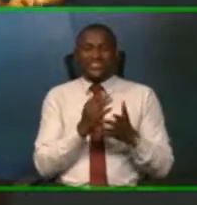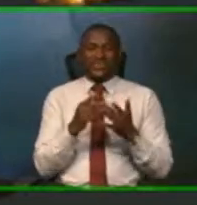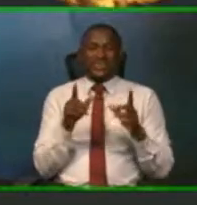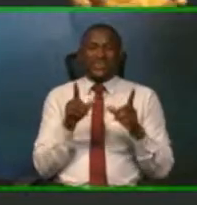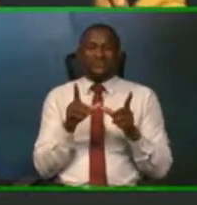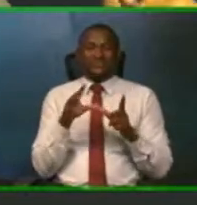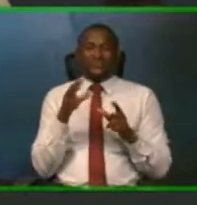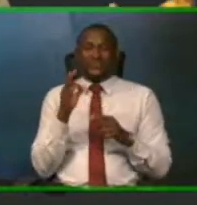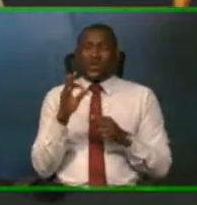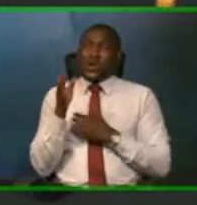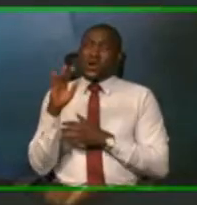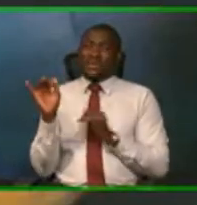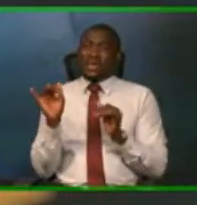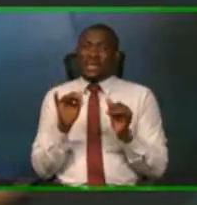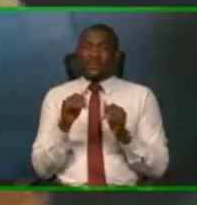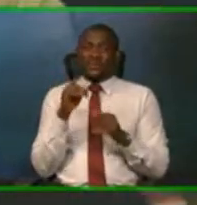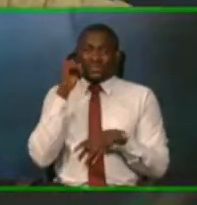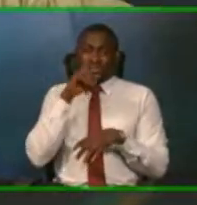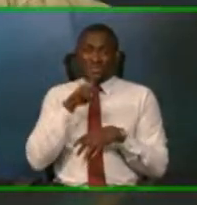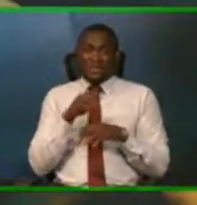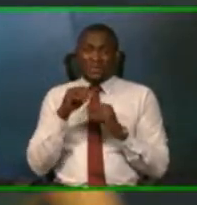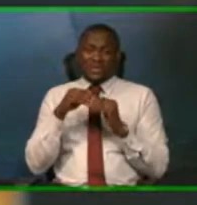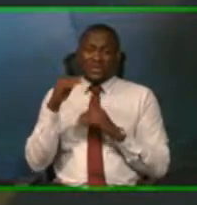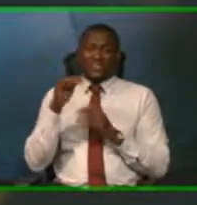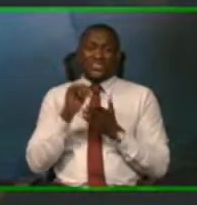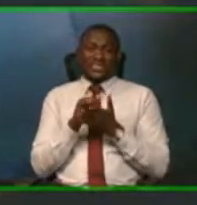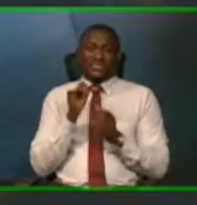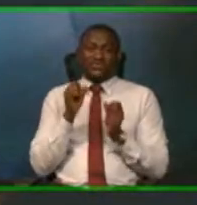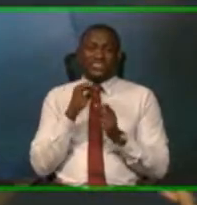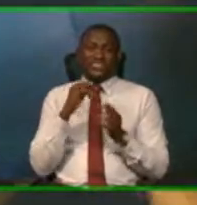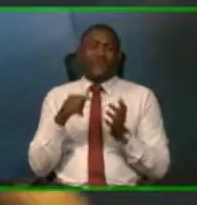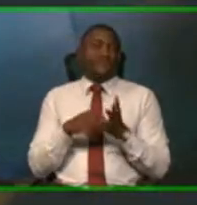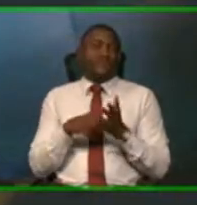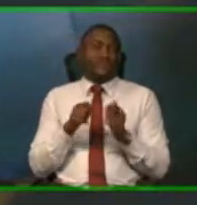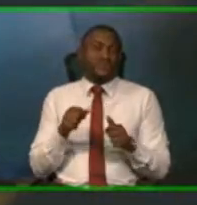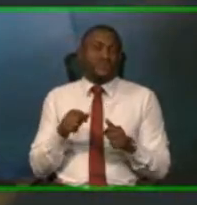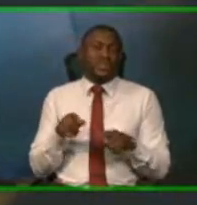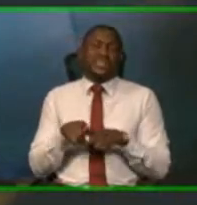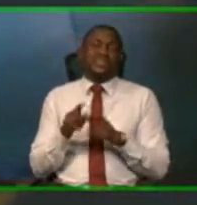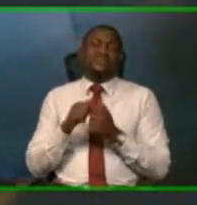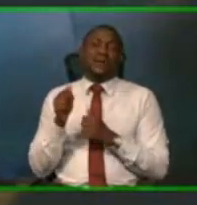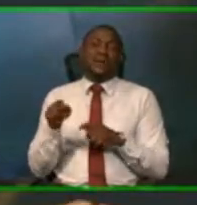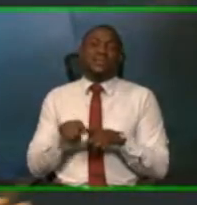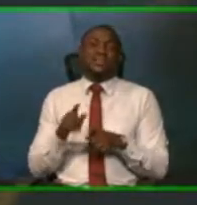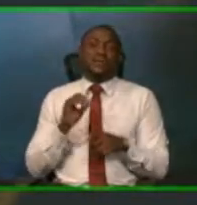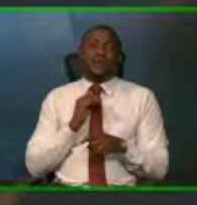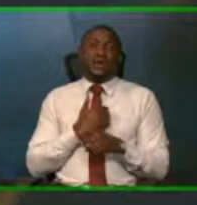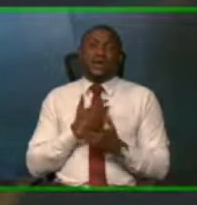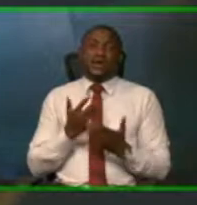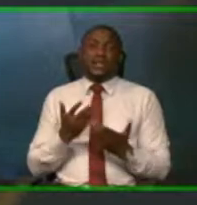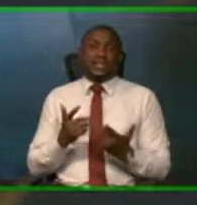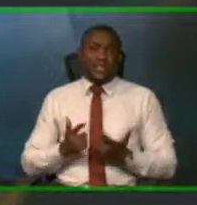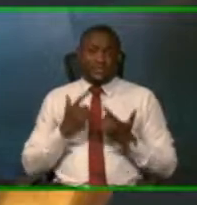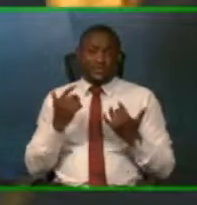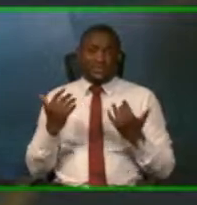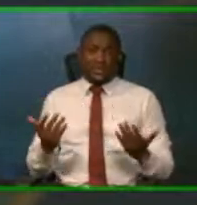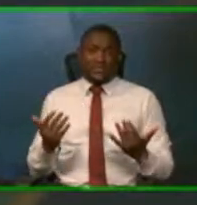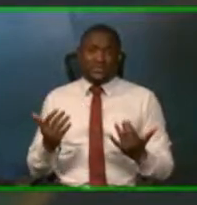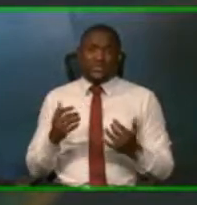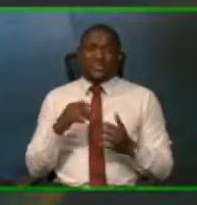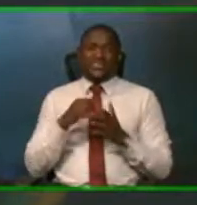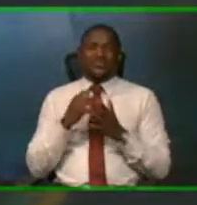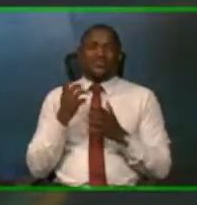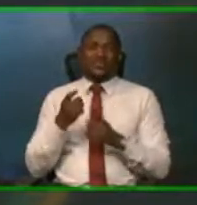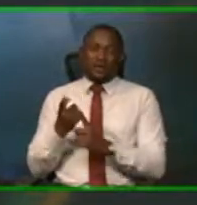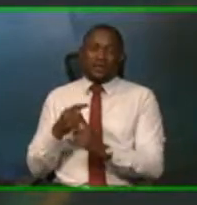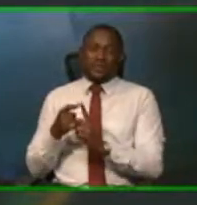levels of godlike wisdom beyond that which is affordable as far as our civilization is concerned, it was